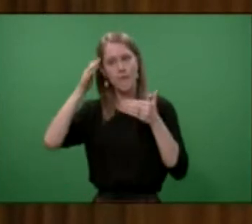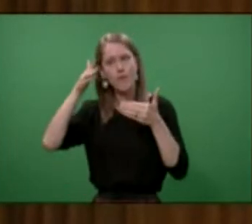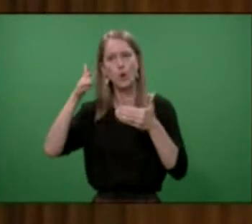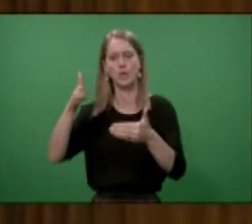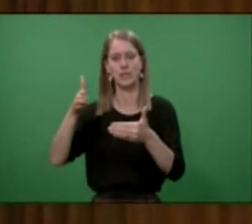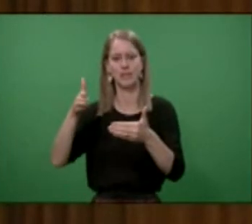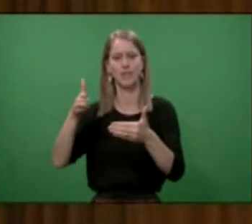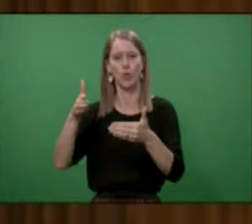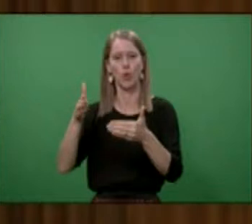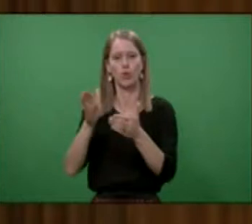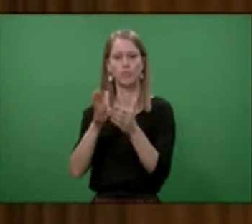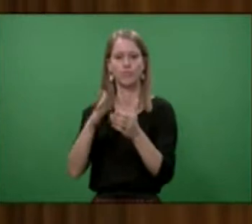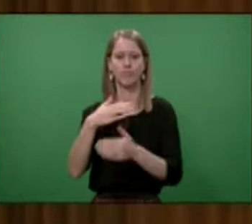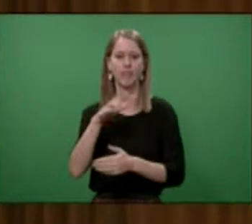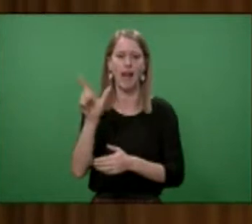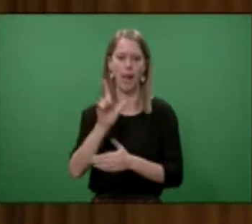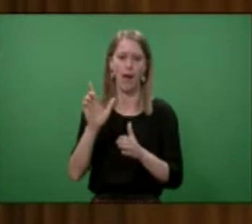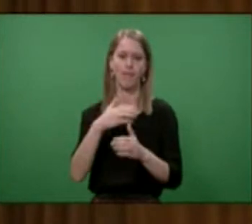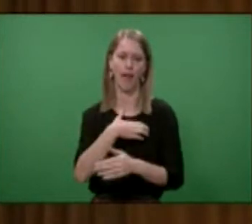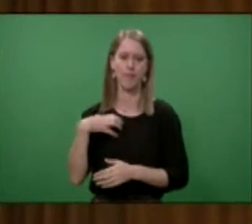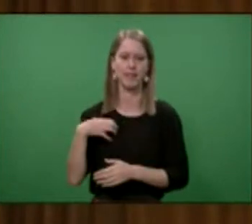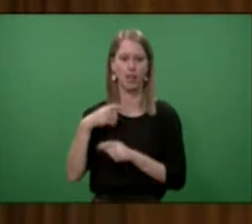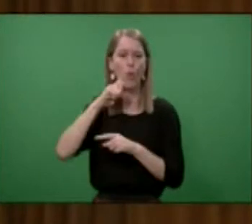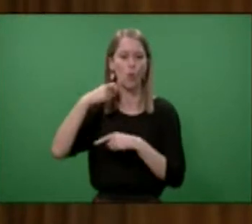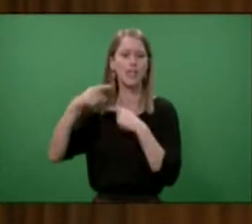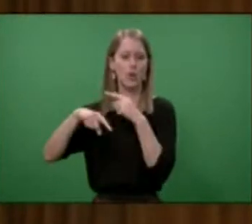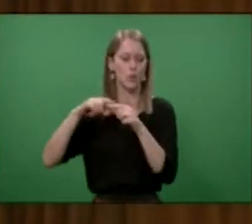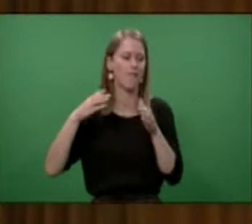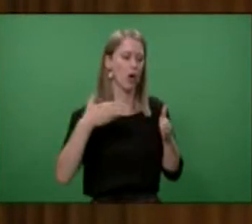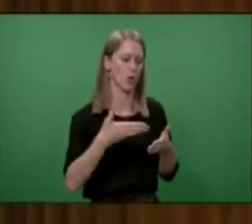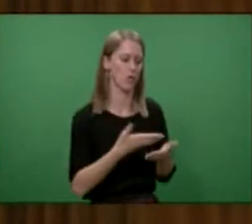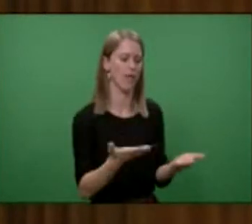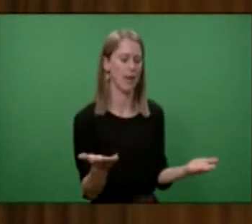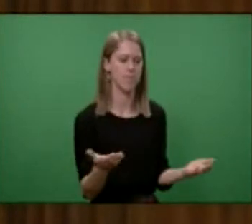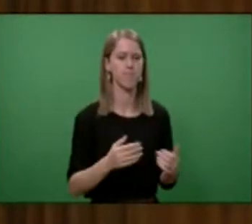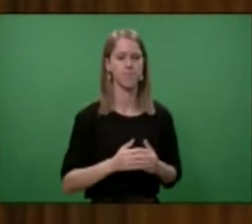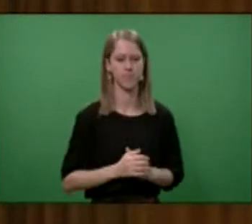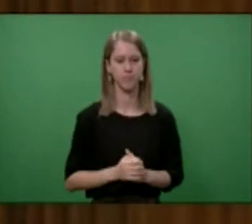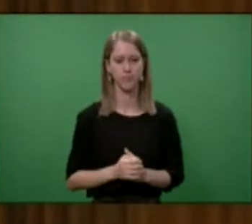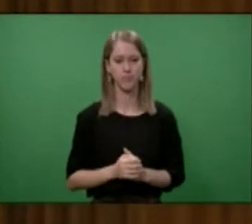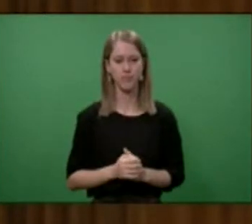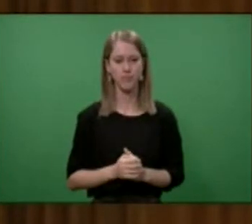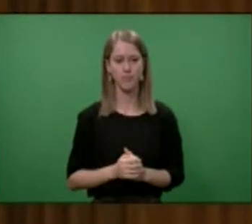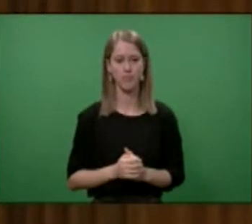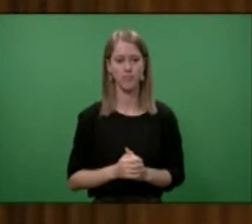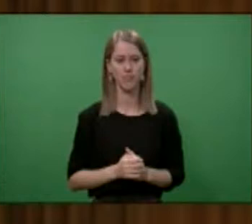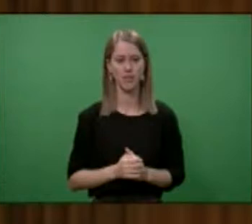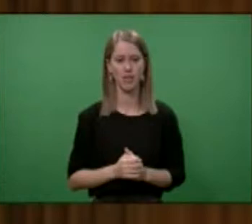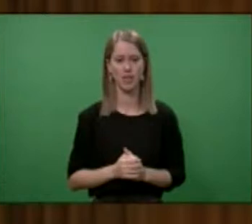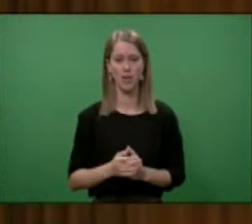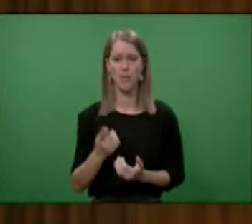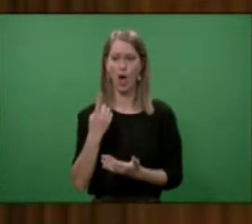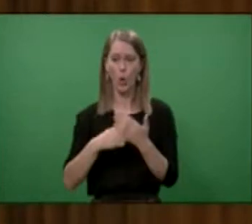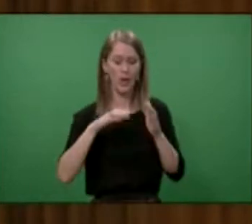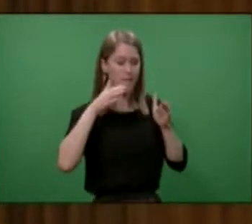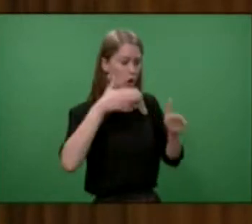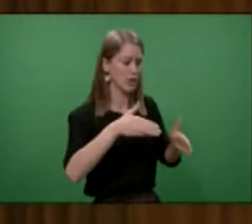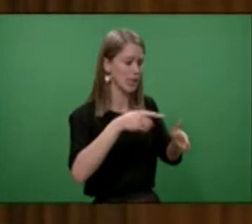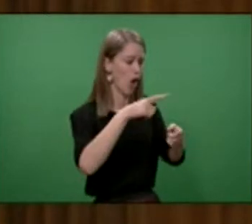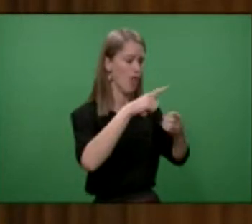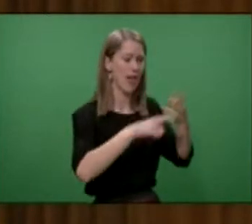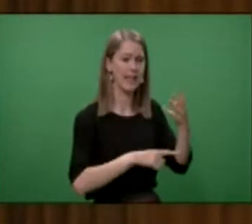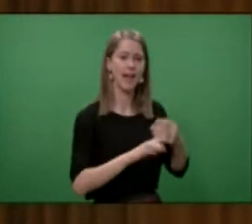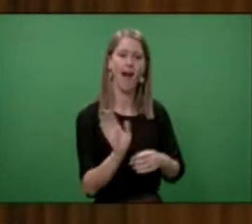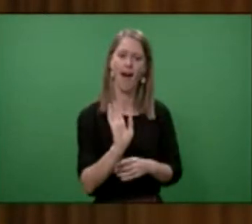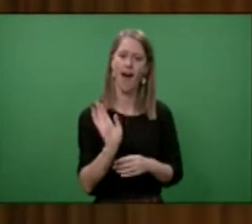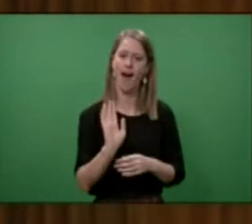consideration. It remains so. But that does not mark the full extent of what a government can do, and it does